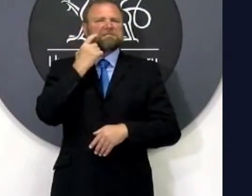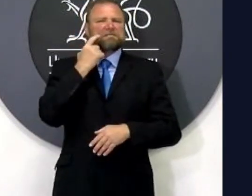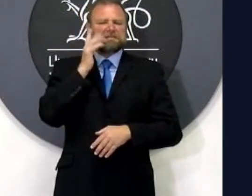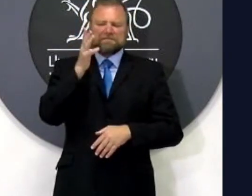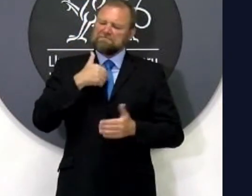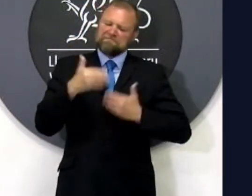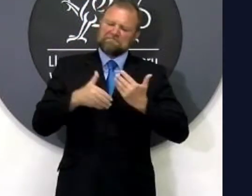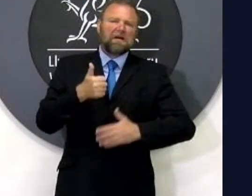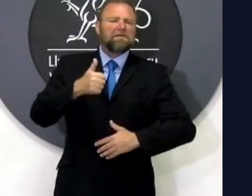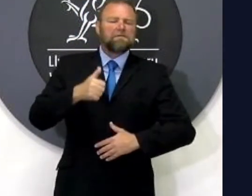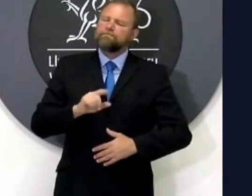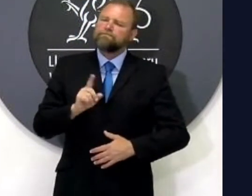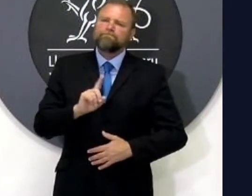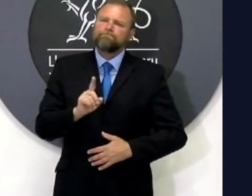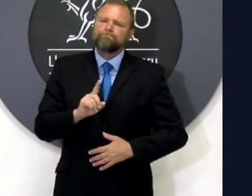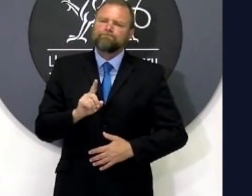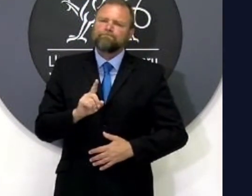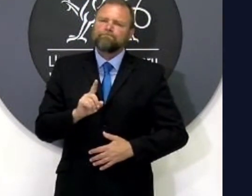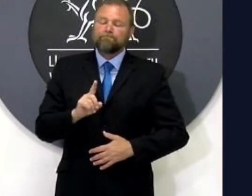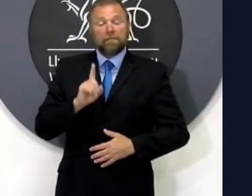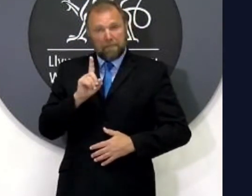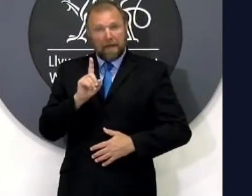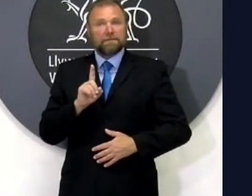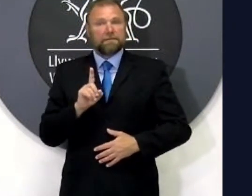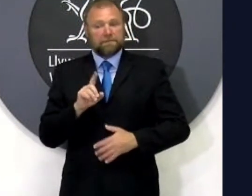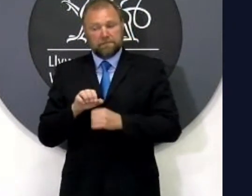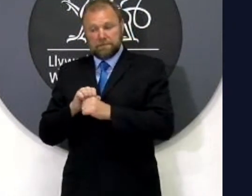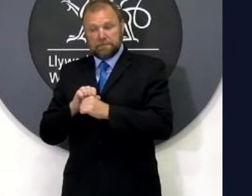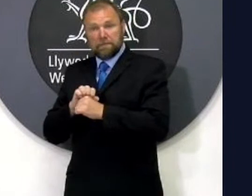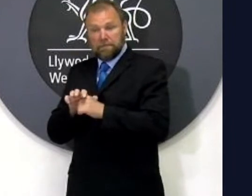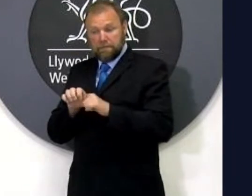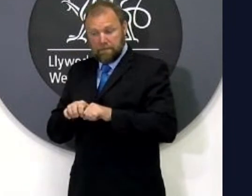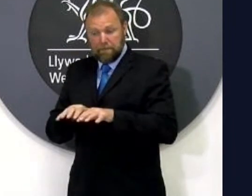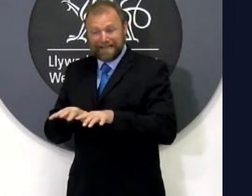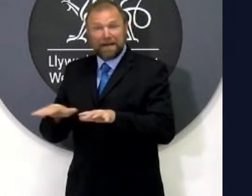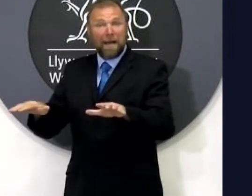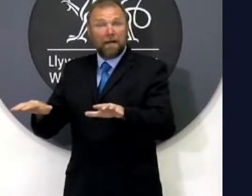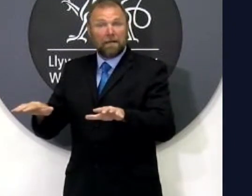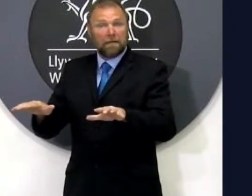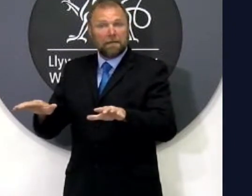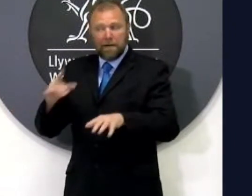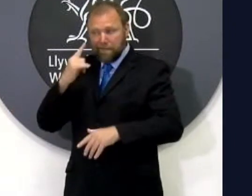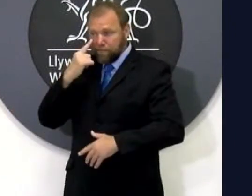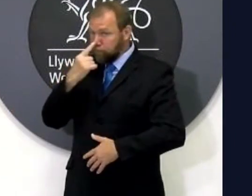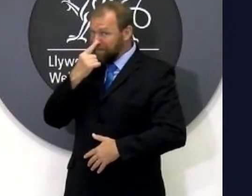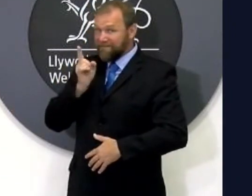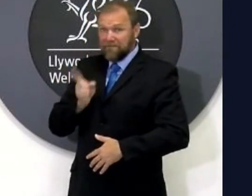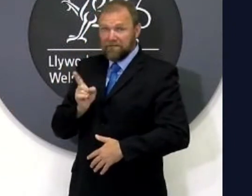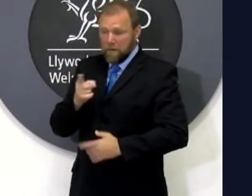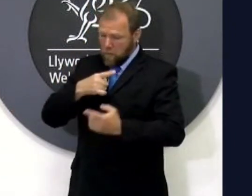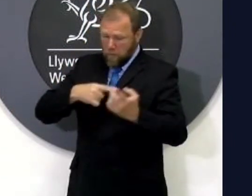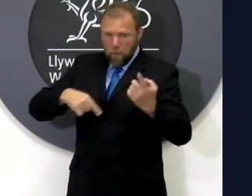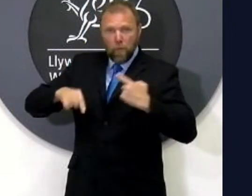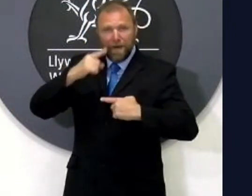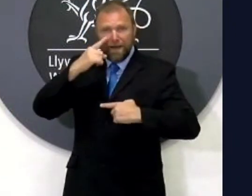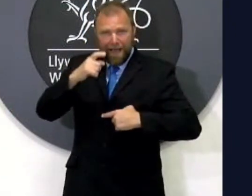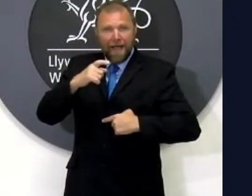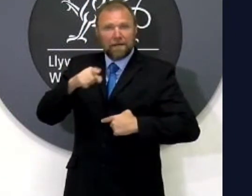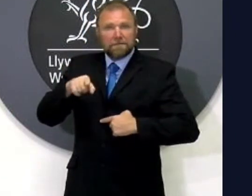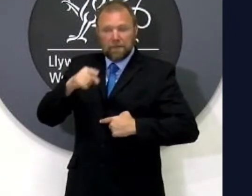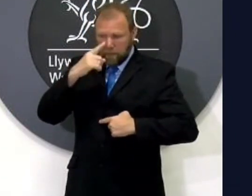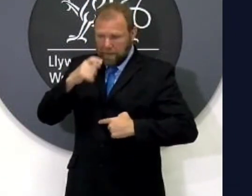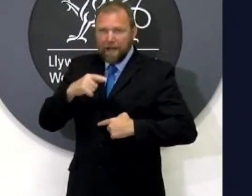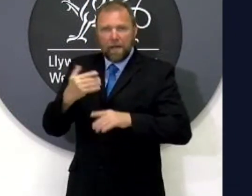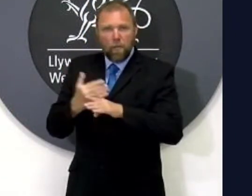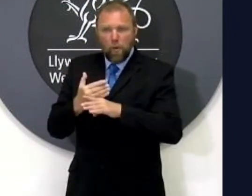the pandemic has shown us how we can act quickly when we work together. We need to be